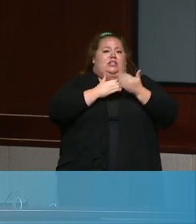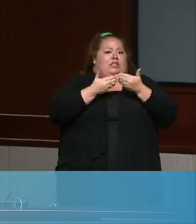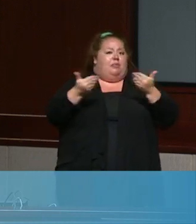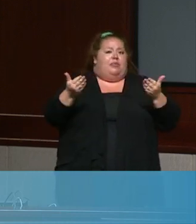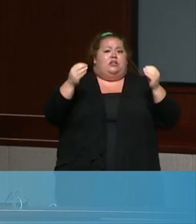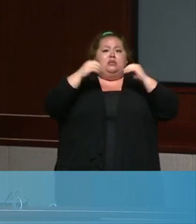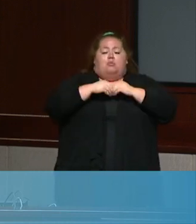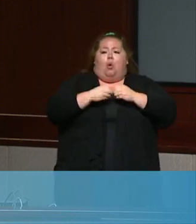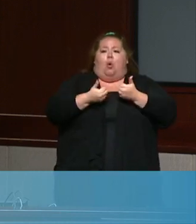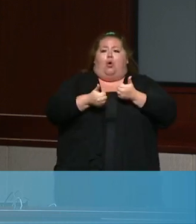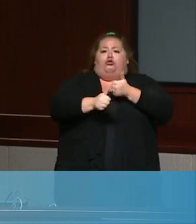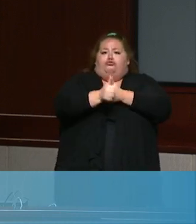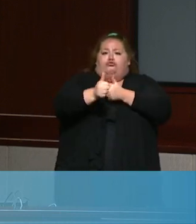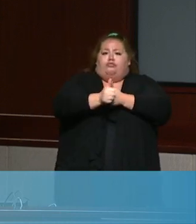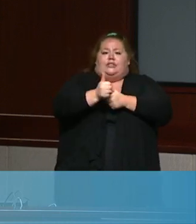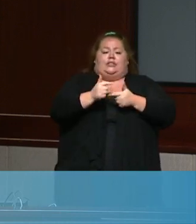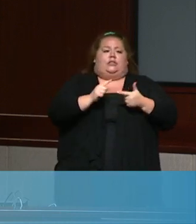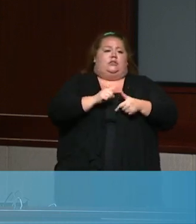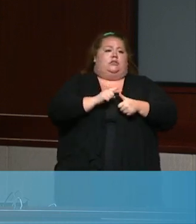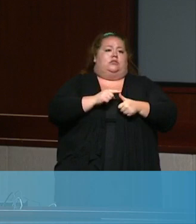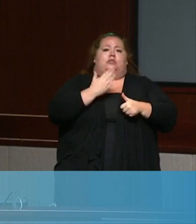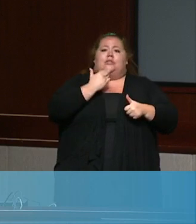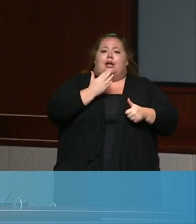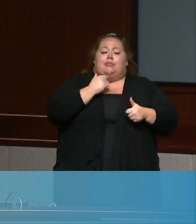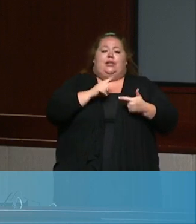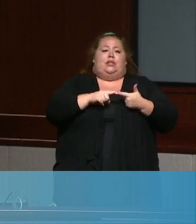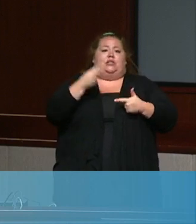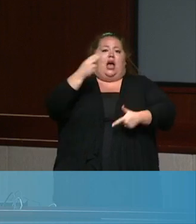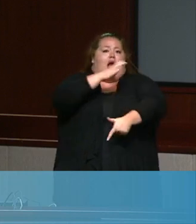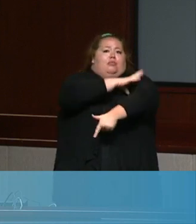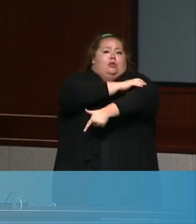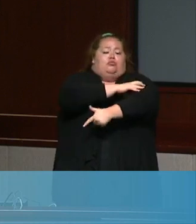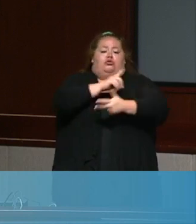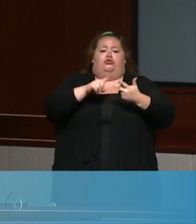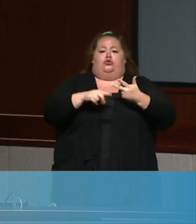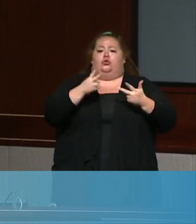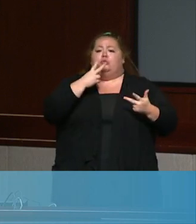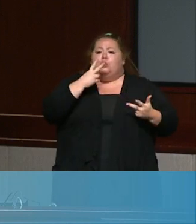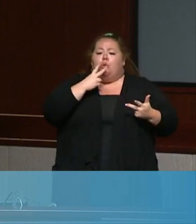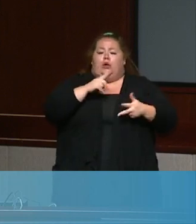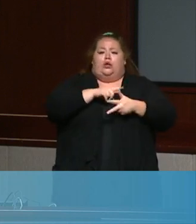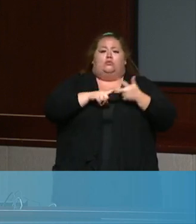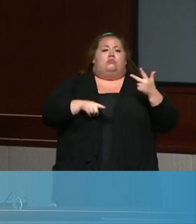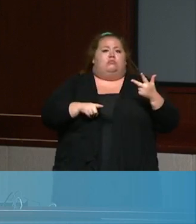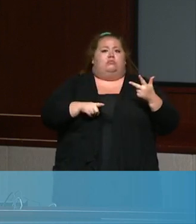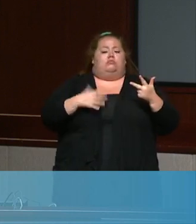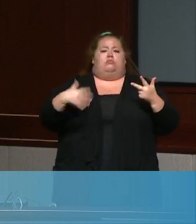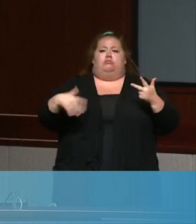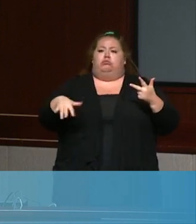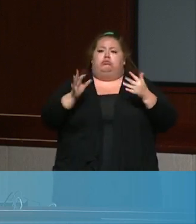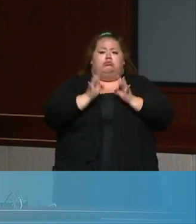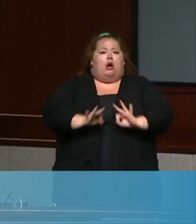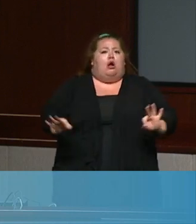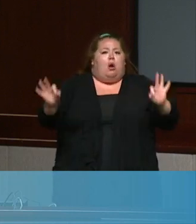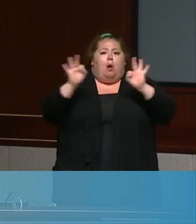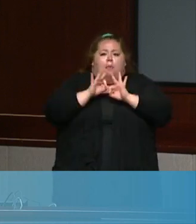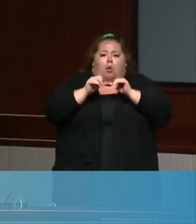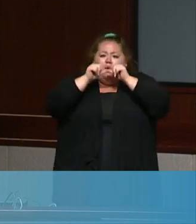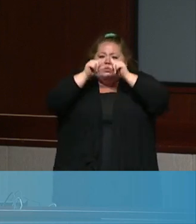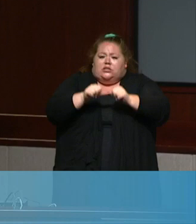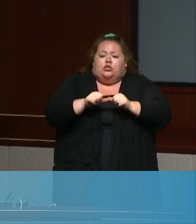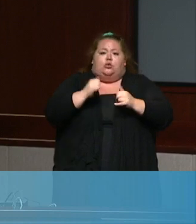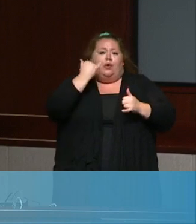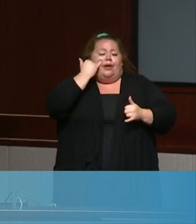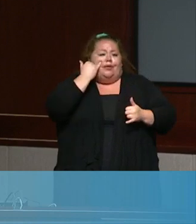as diabetes, high blood pressure, smoking. So it's extremely important to continue taking your